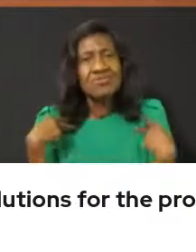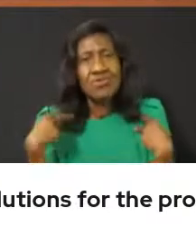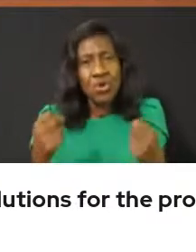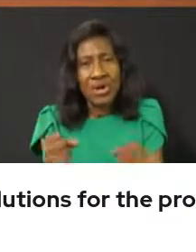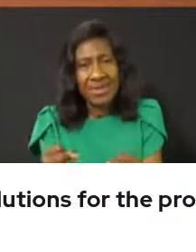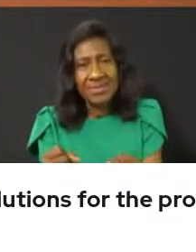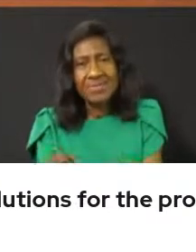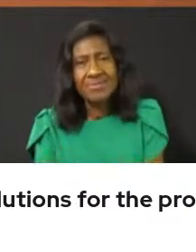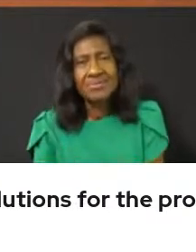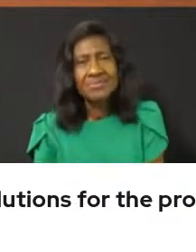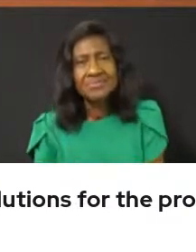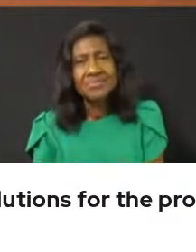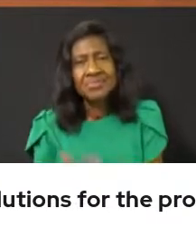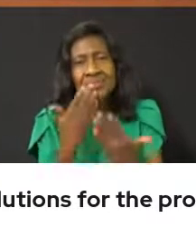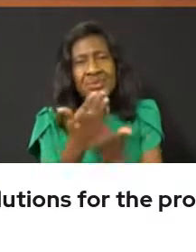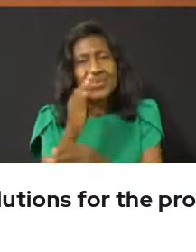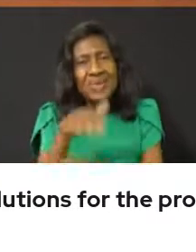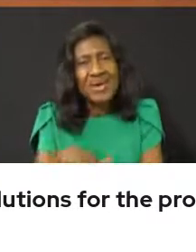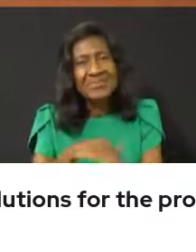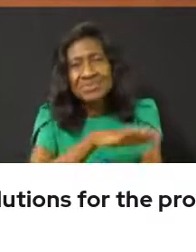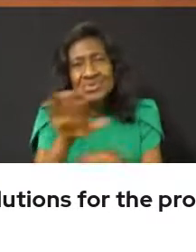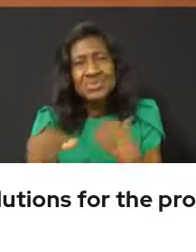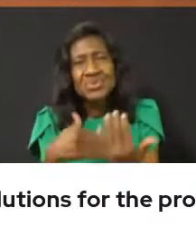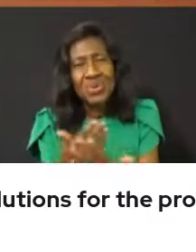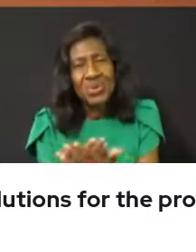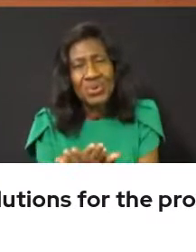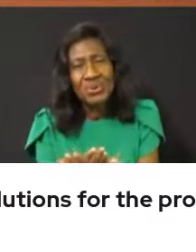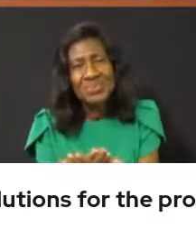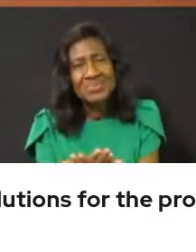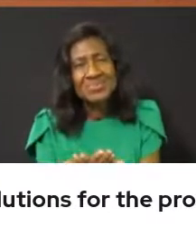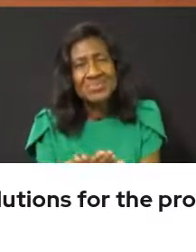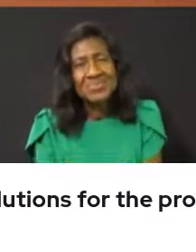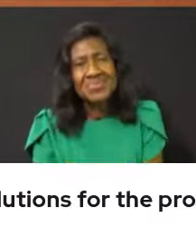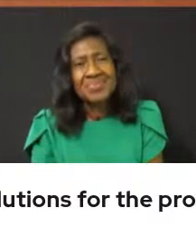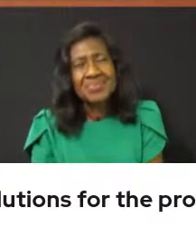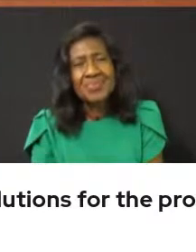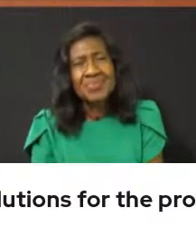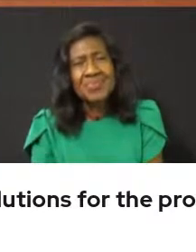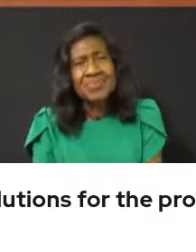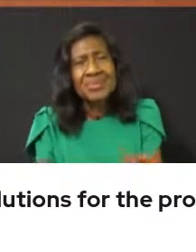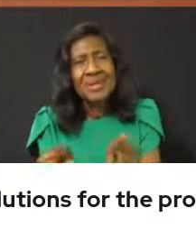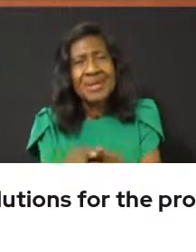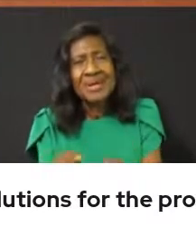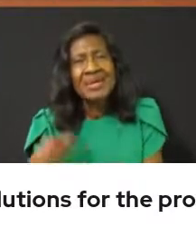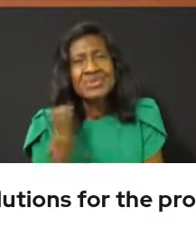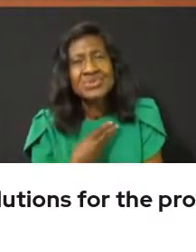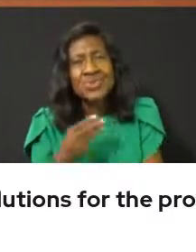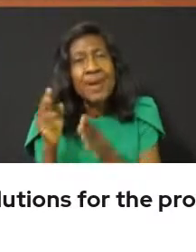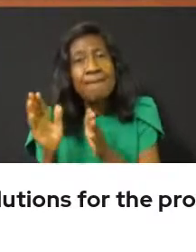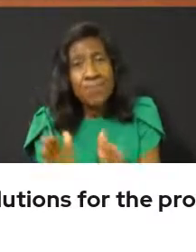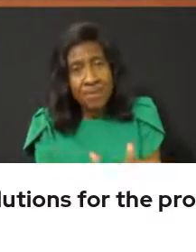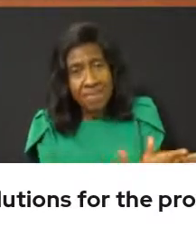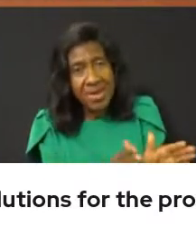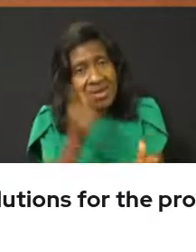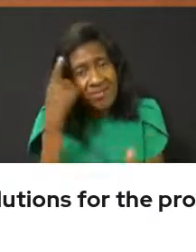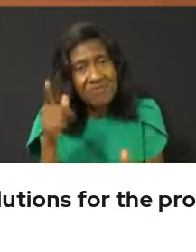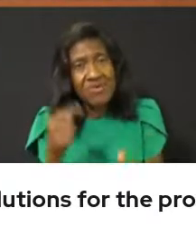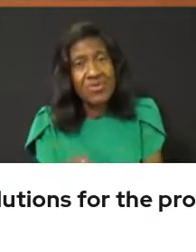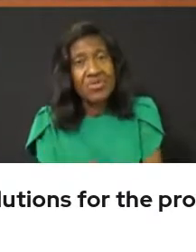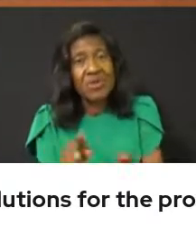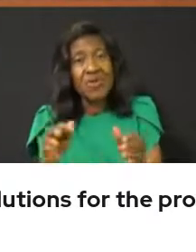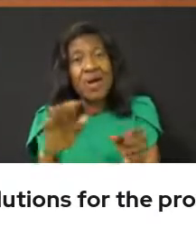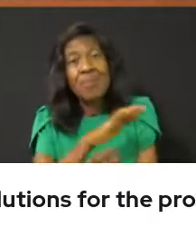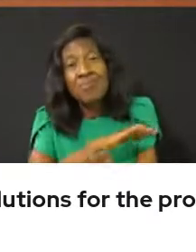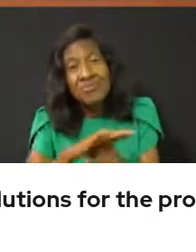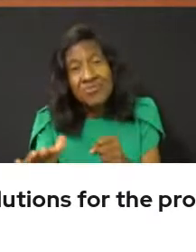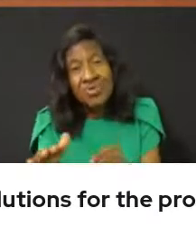Turner. Good afternoon, everyone, and thank you, Simon. As we prepare for the full